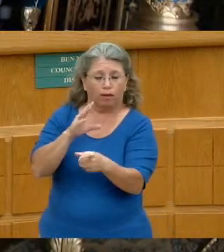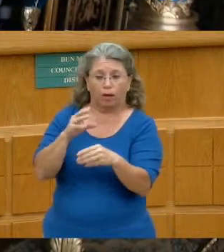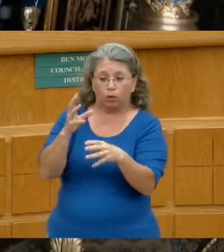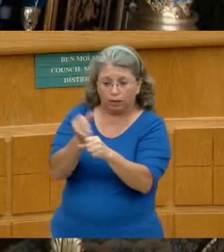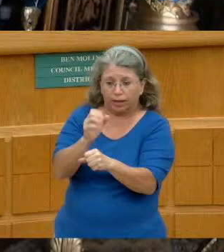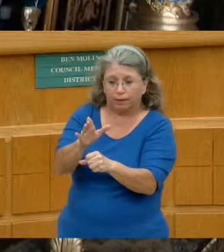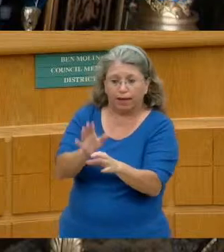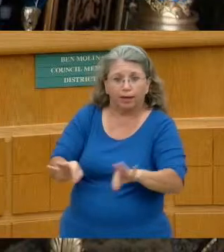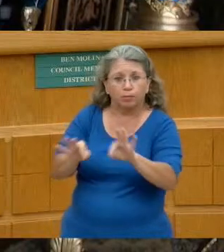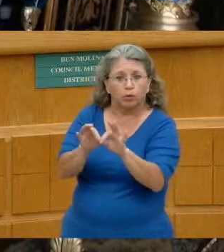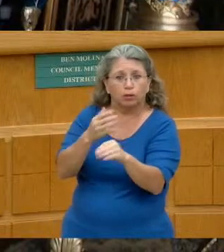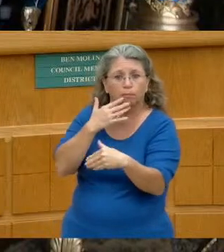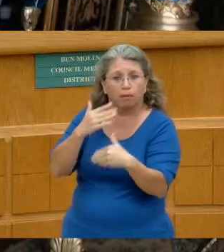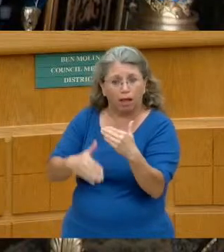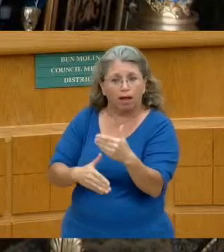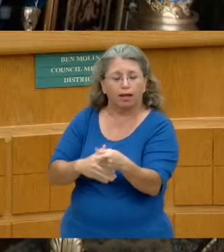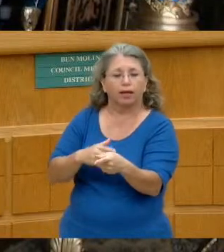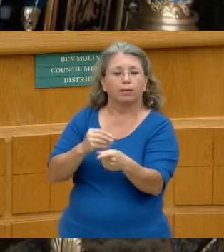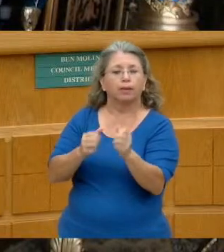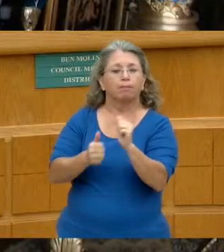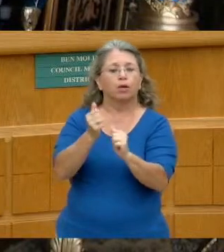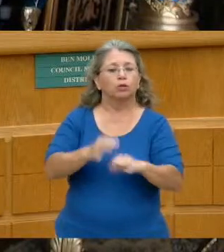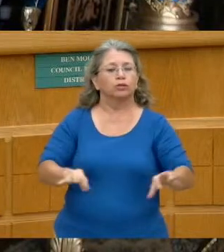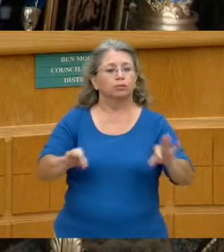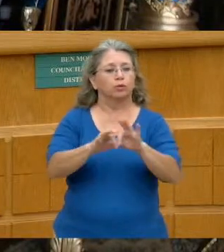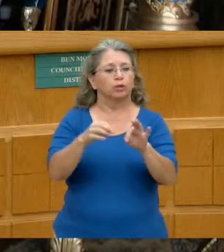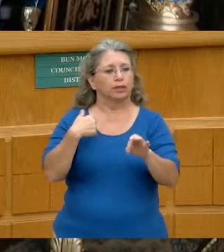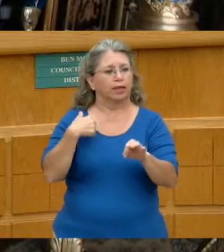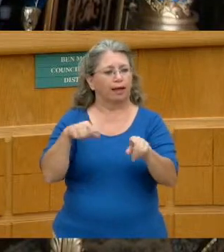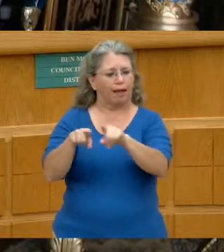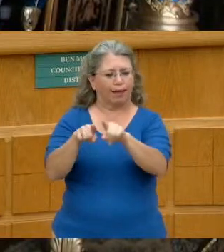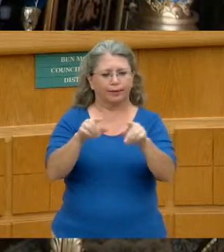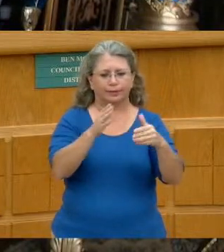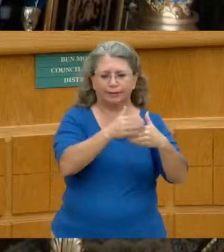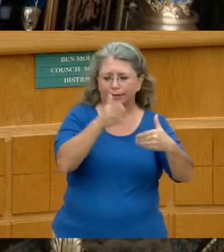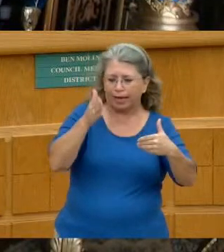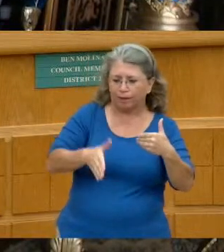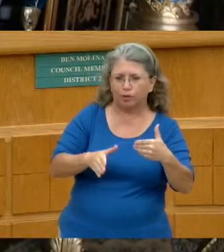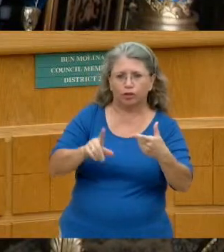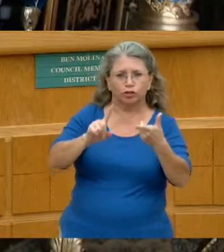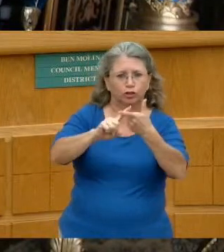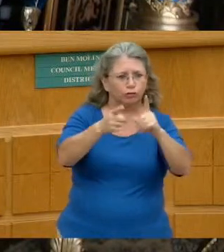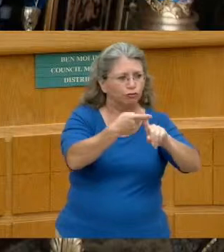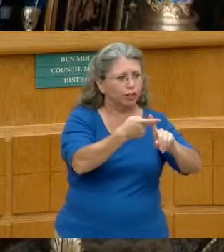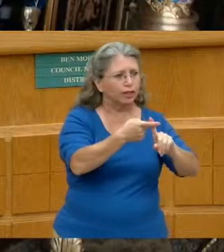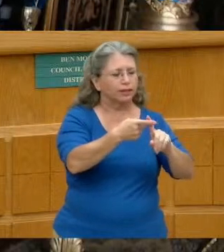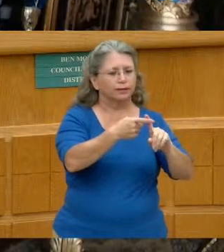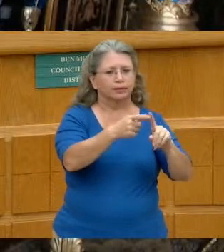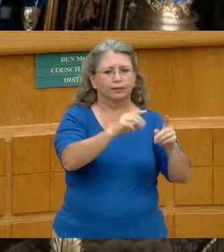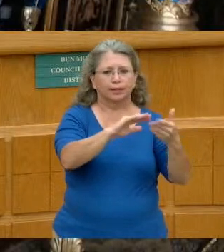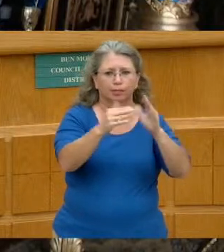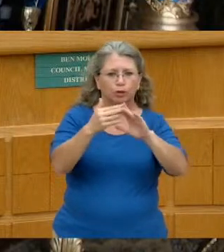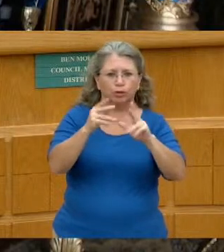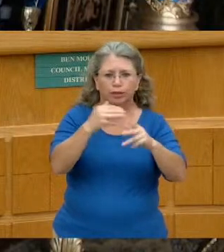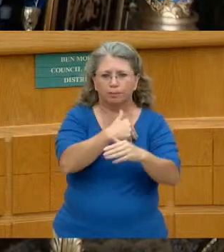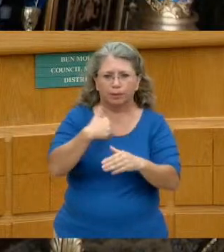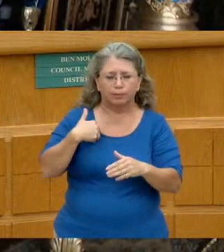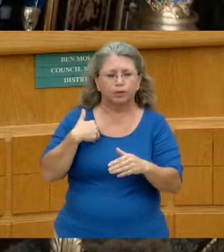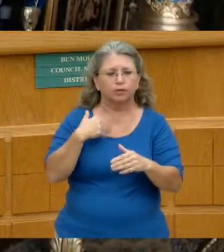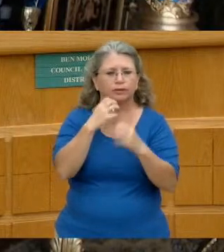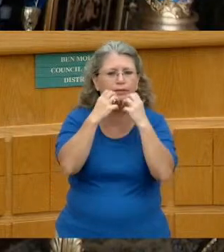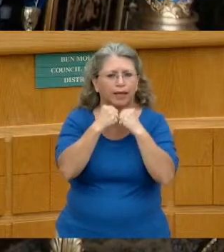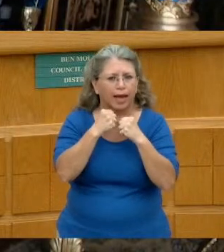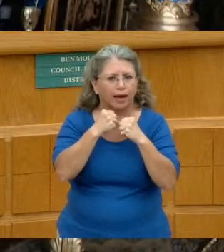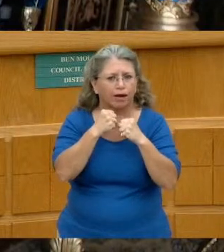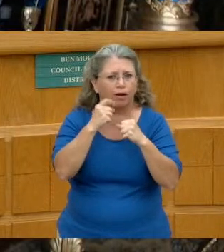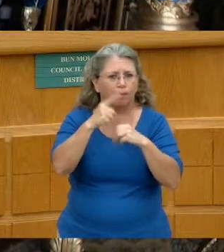the actions together as neighbors, as friends, as community citizens that care about each other to